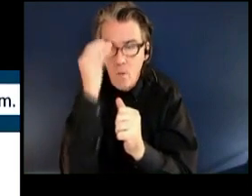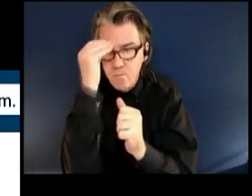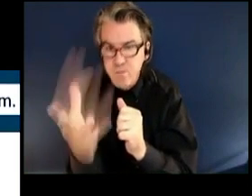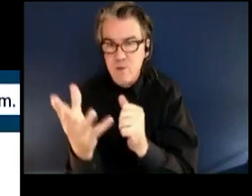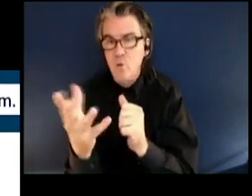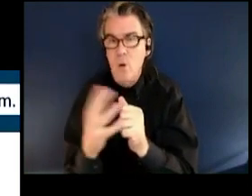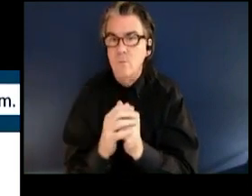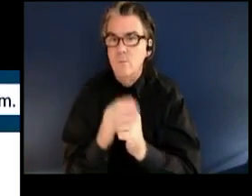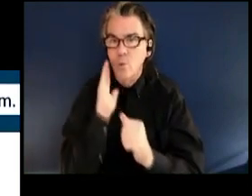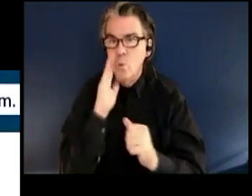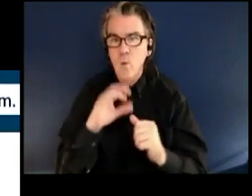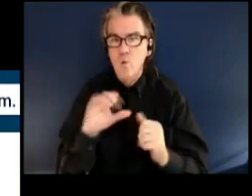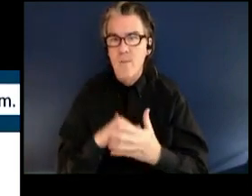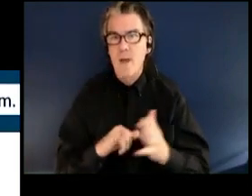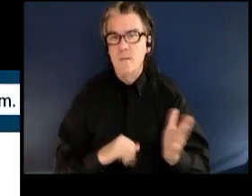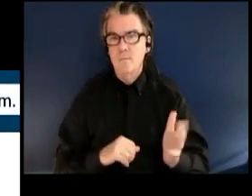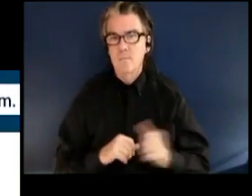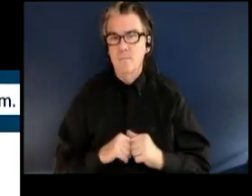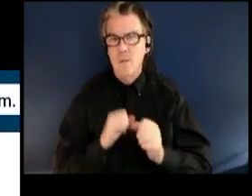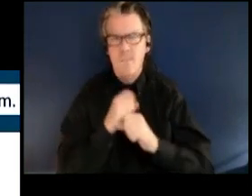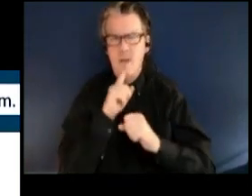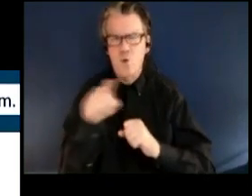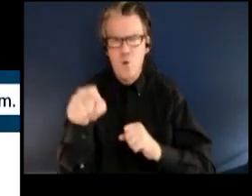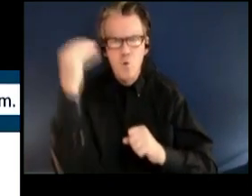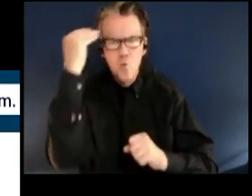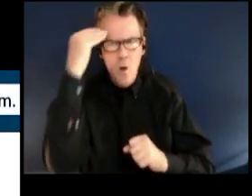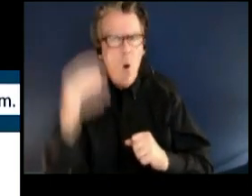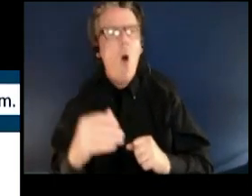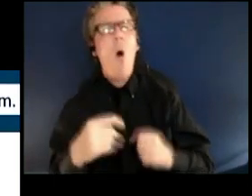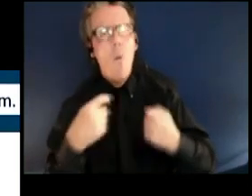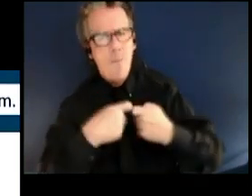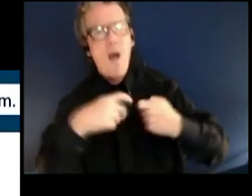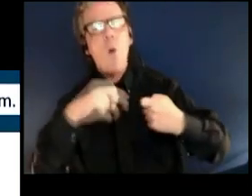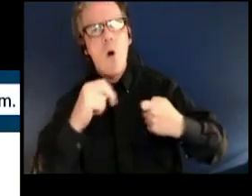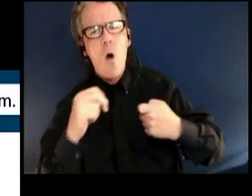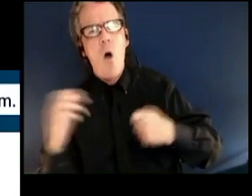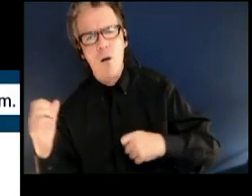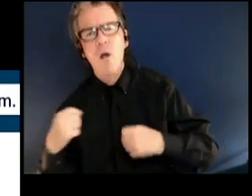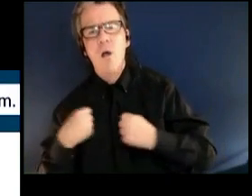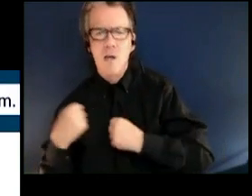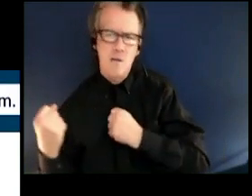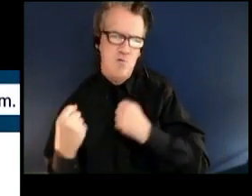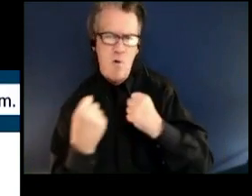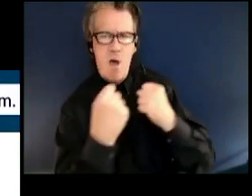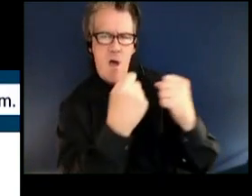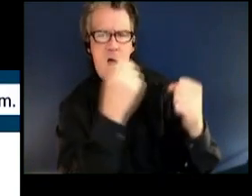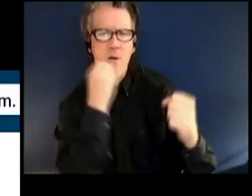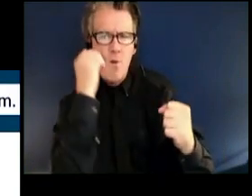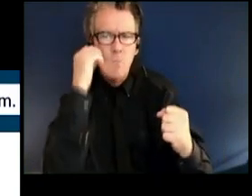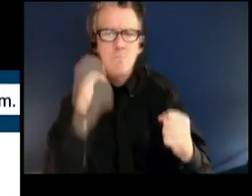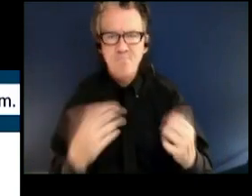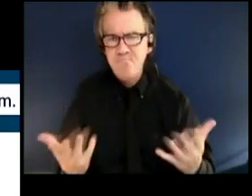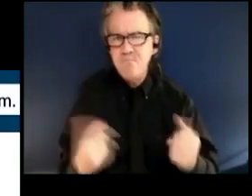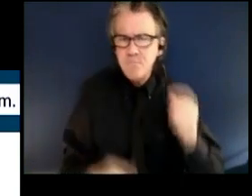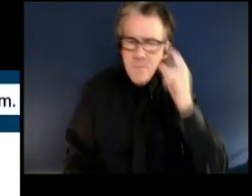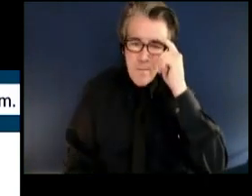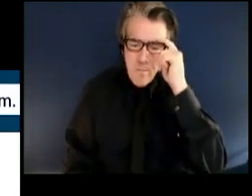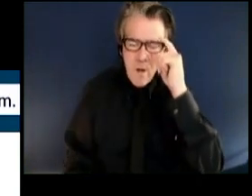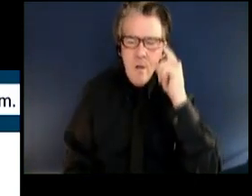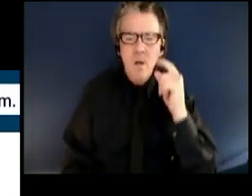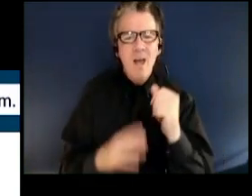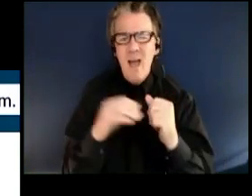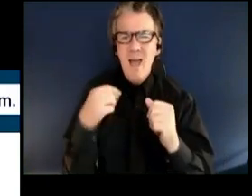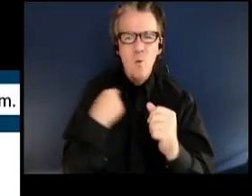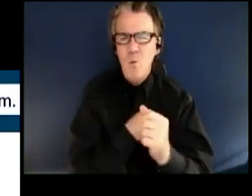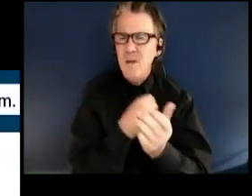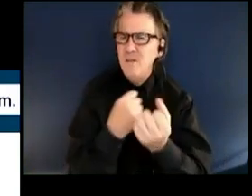55 community-based organizations during this event, and that's really to support our customers that have medical, accessibility, financial, language,